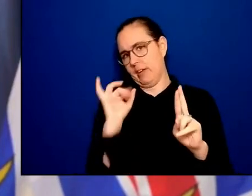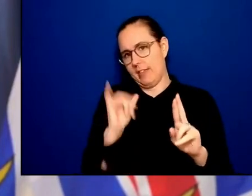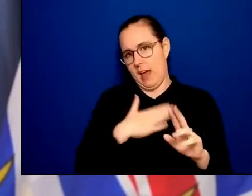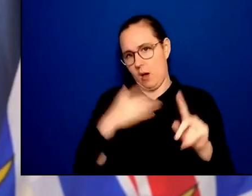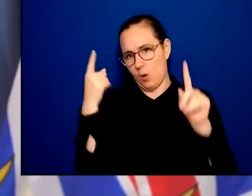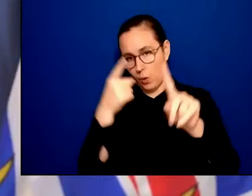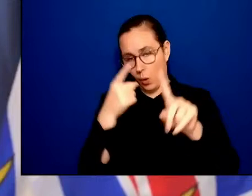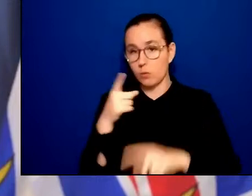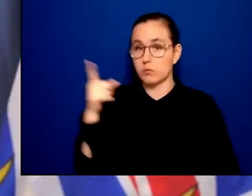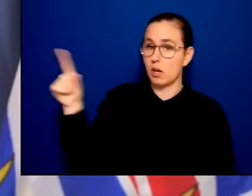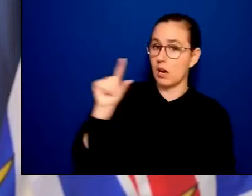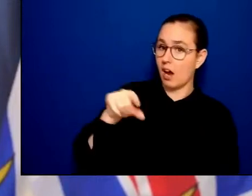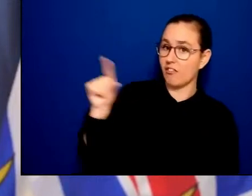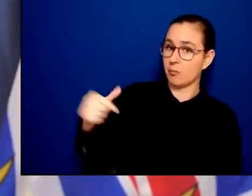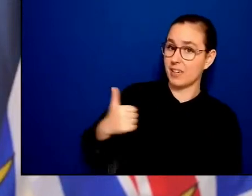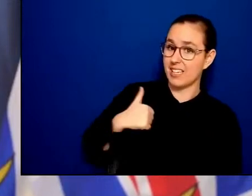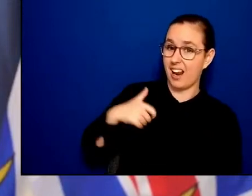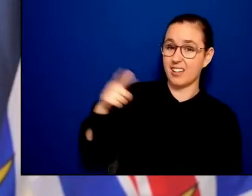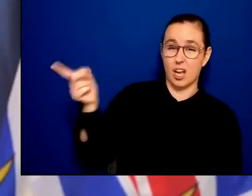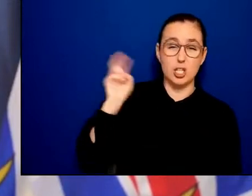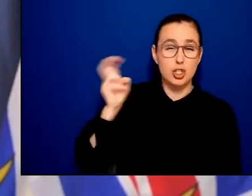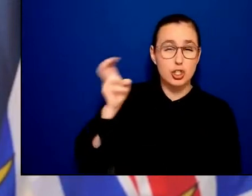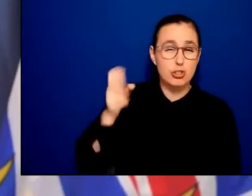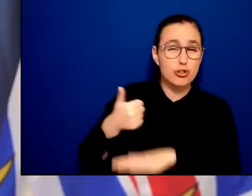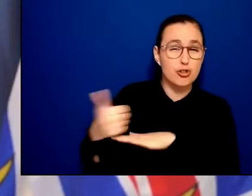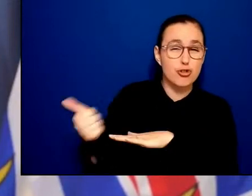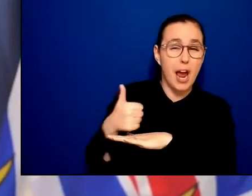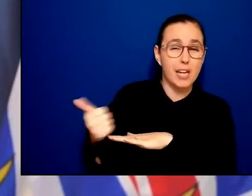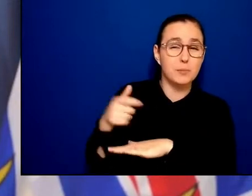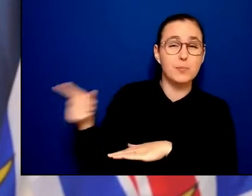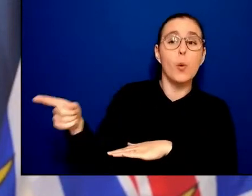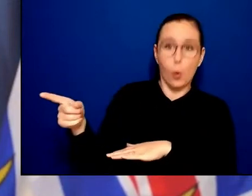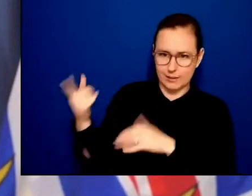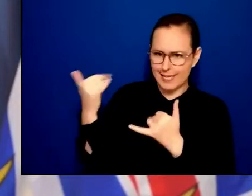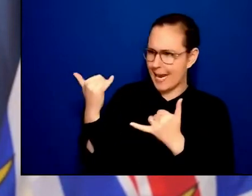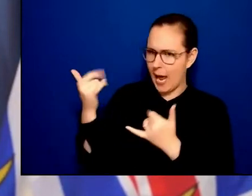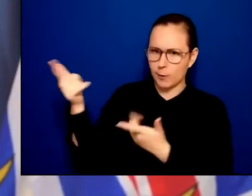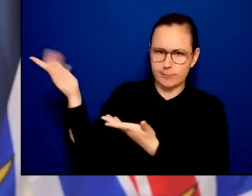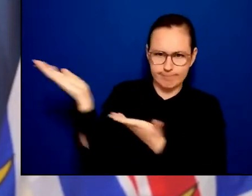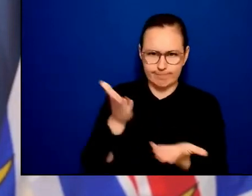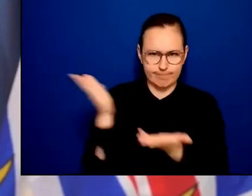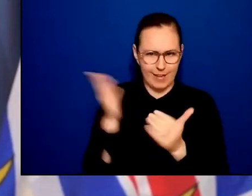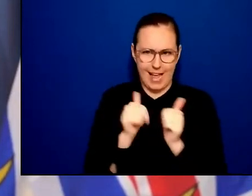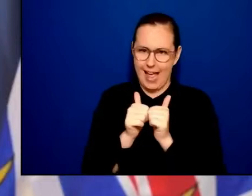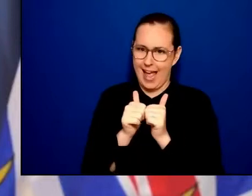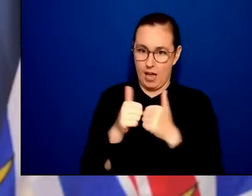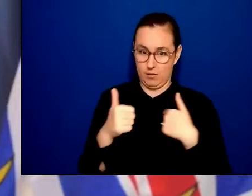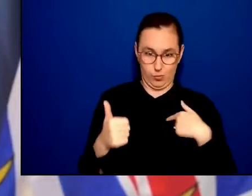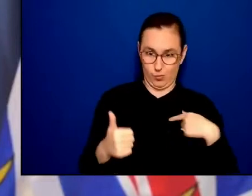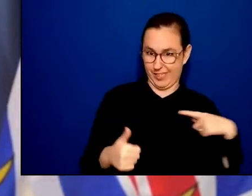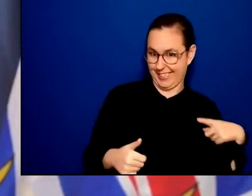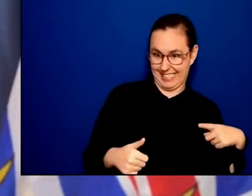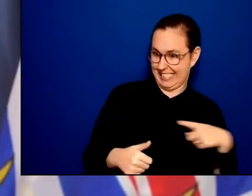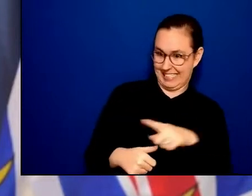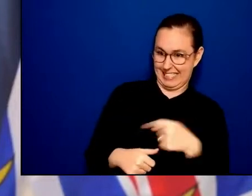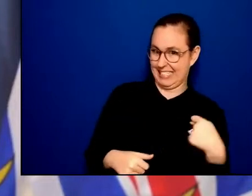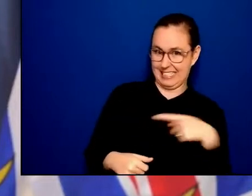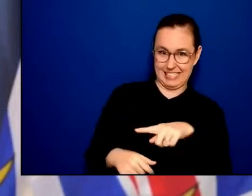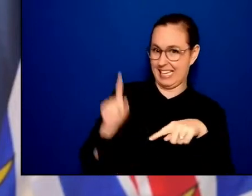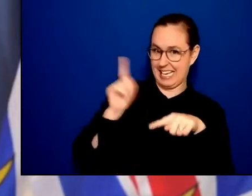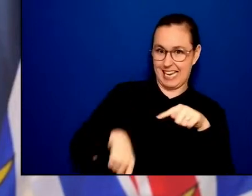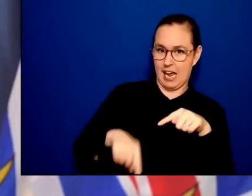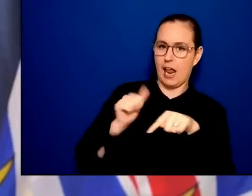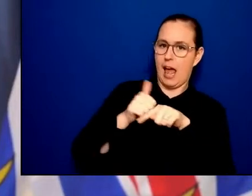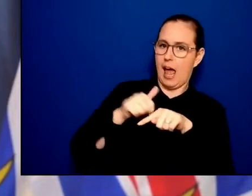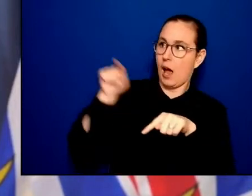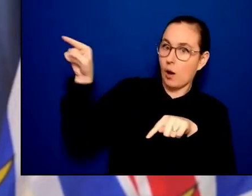communities that currently are cut off. This will begin with the essential movement of goods and supplies in coordination with Transport Canada. Other routes